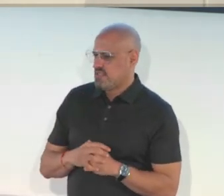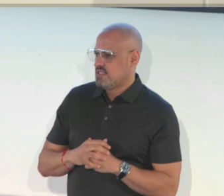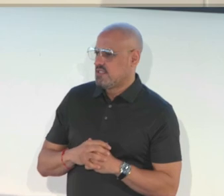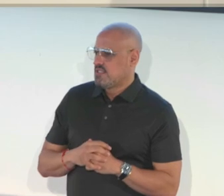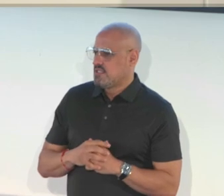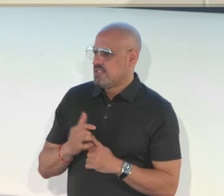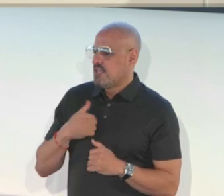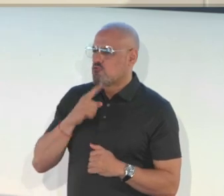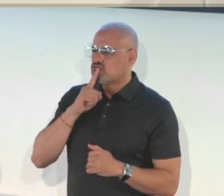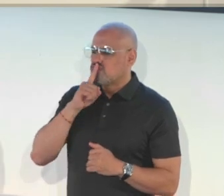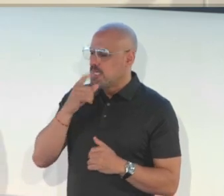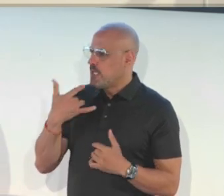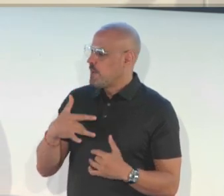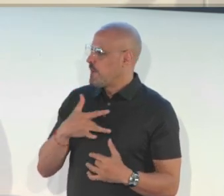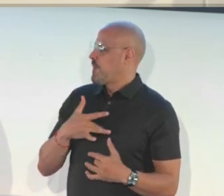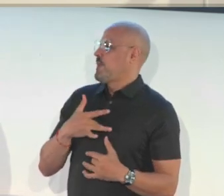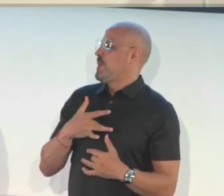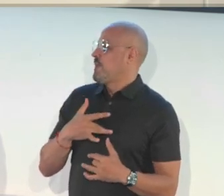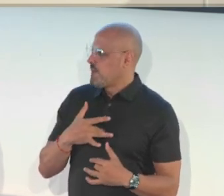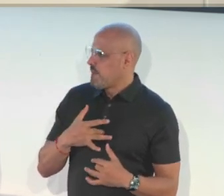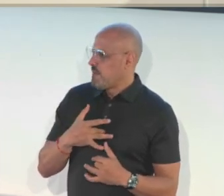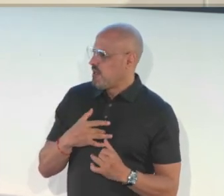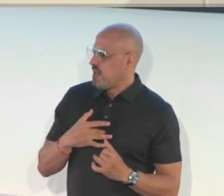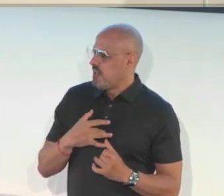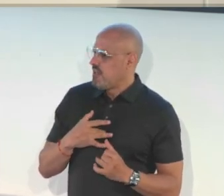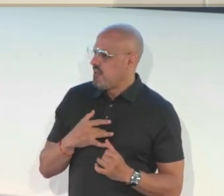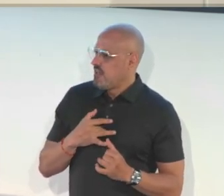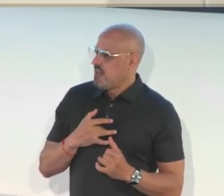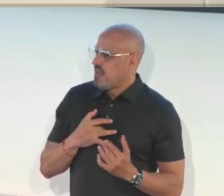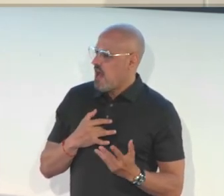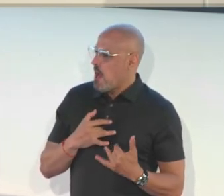I was really struck by